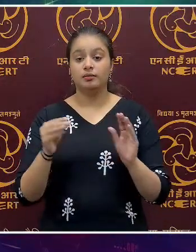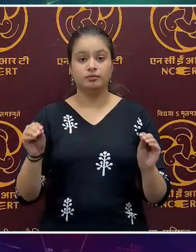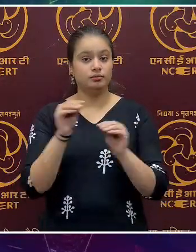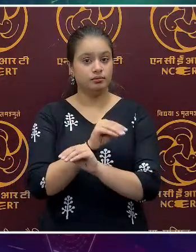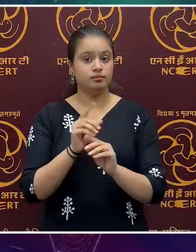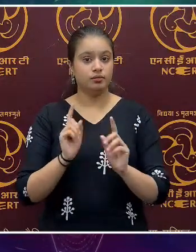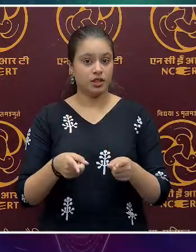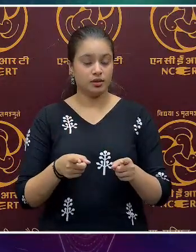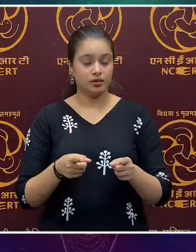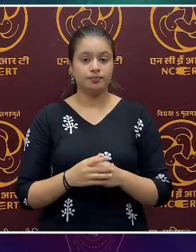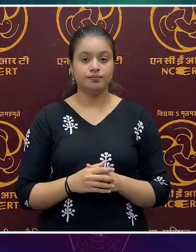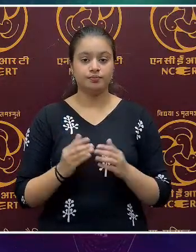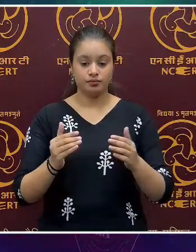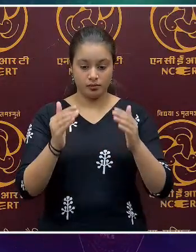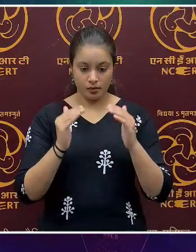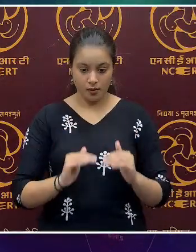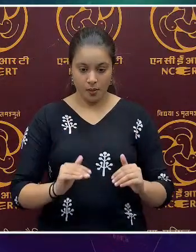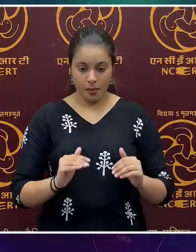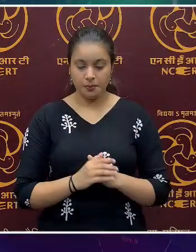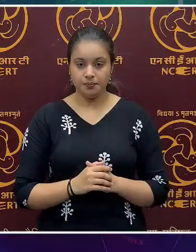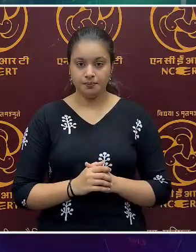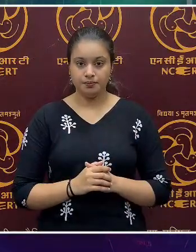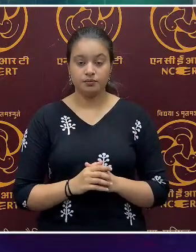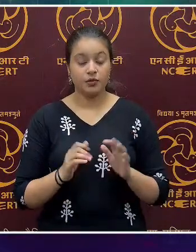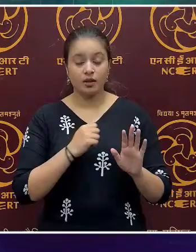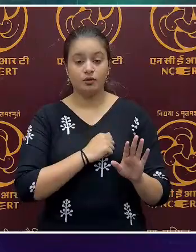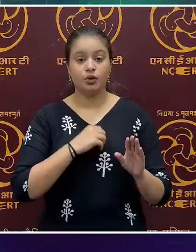Now it will go for the next part.